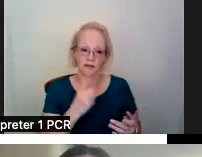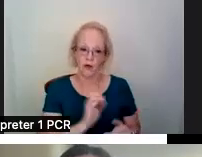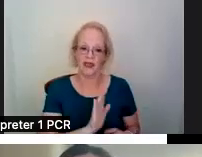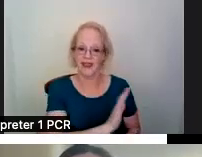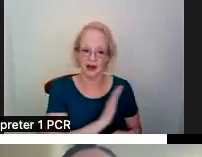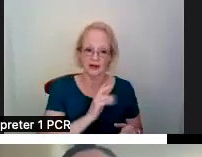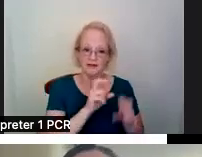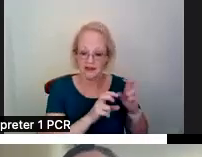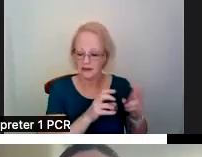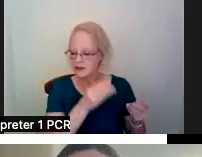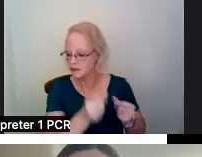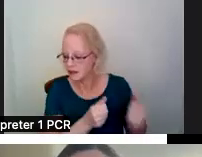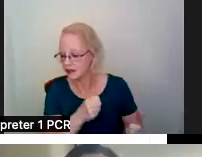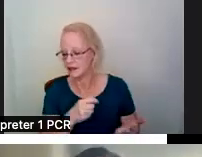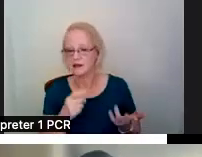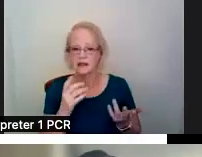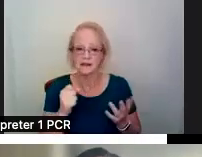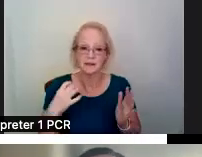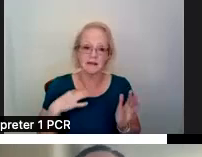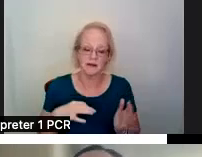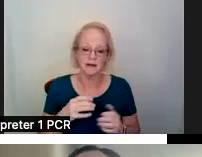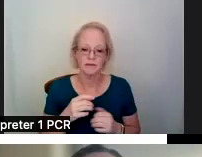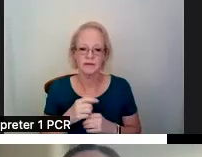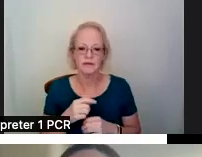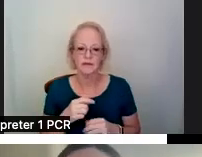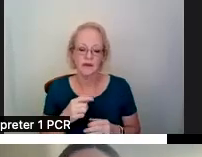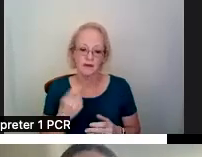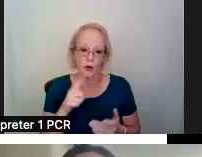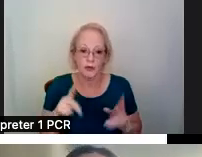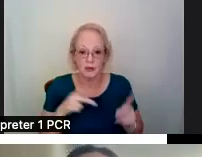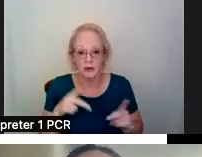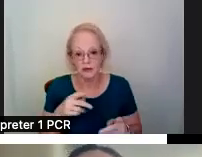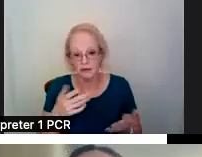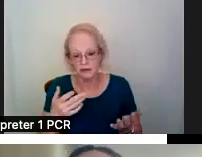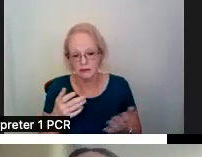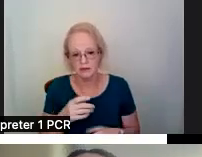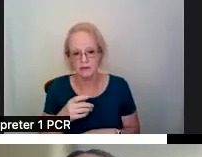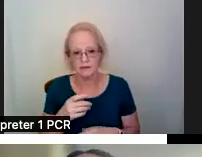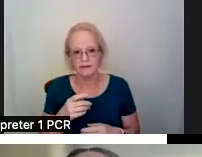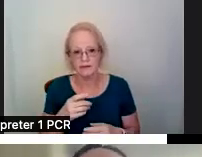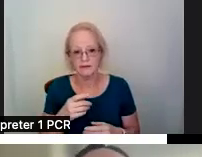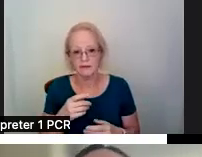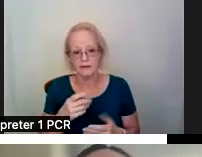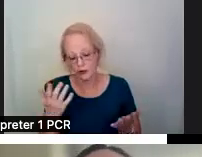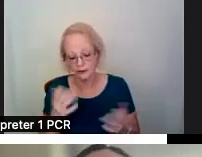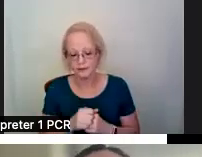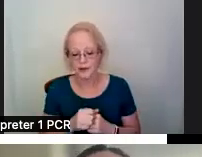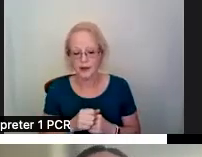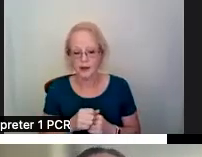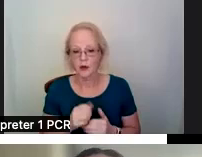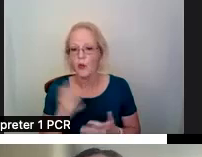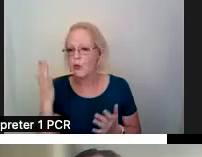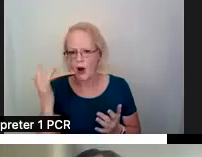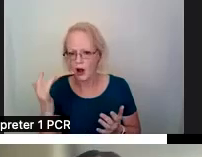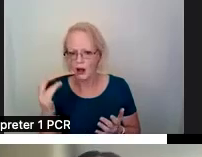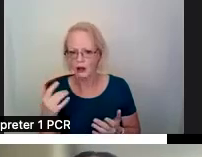a useful thing for people who are in our seats to do. So some of the reasons why